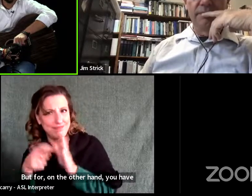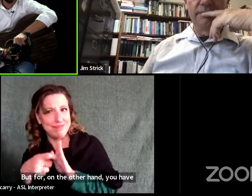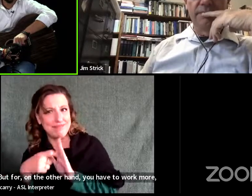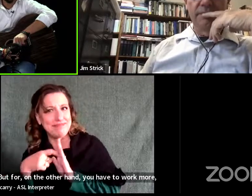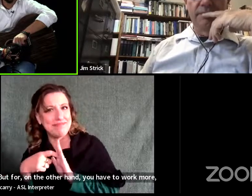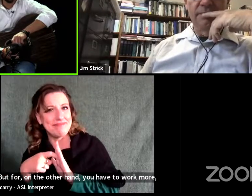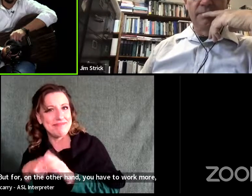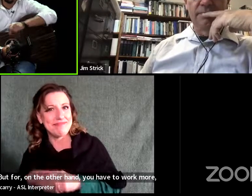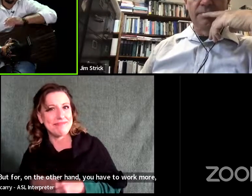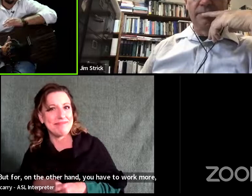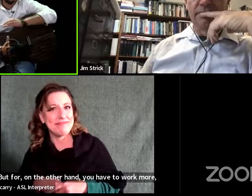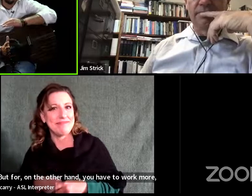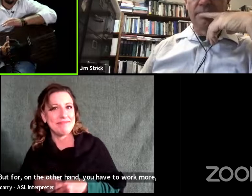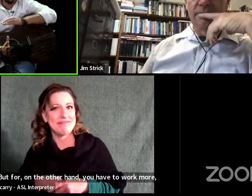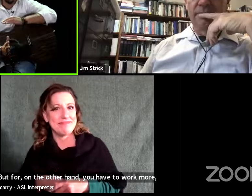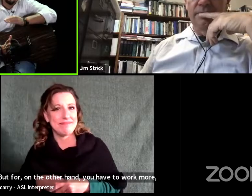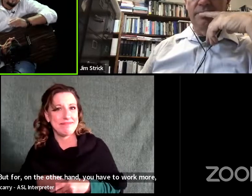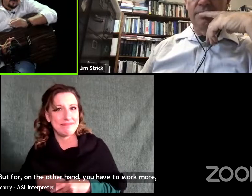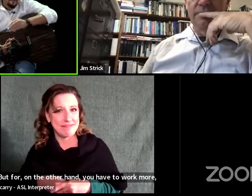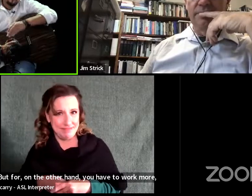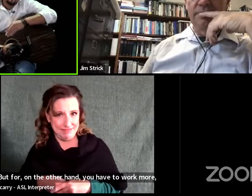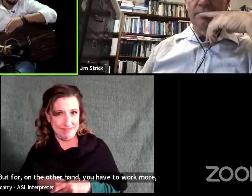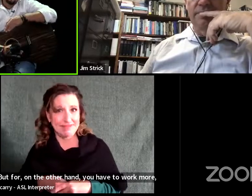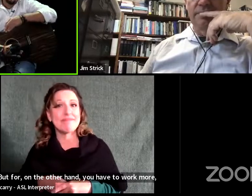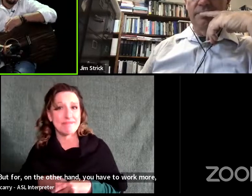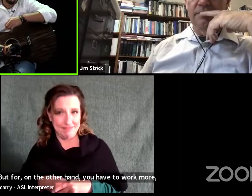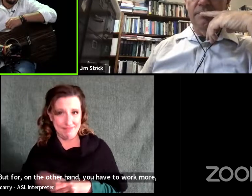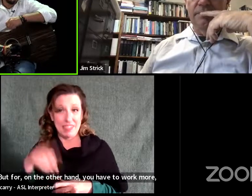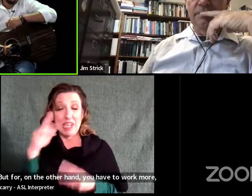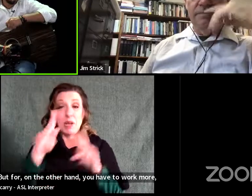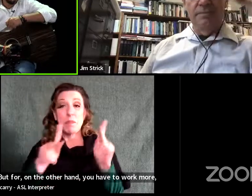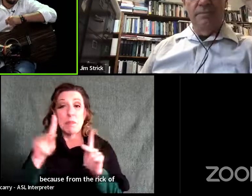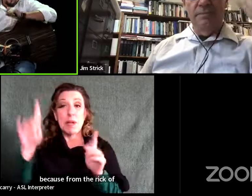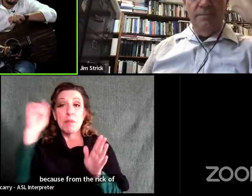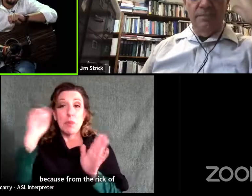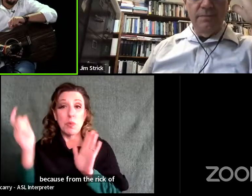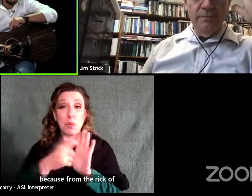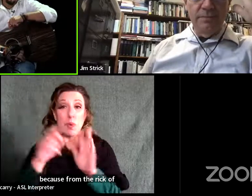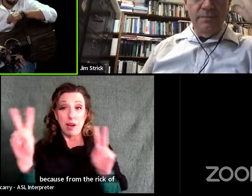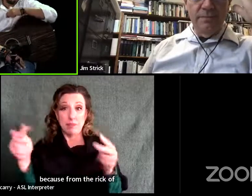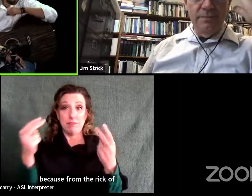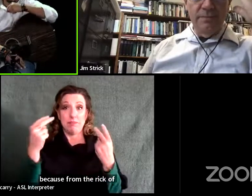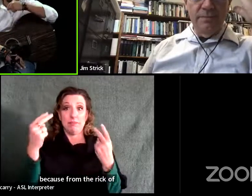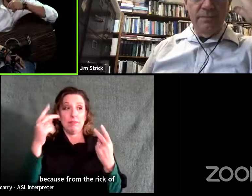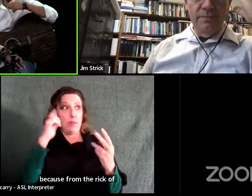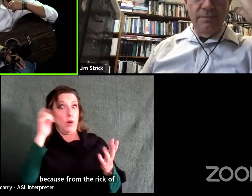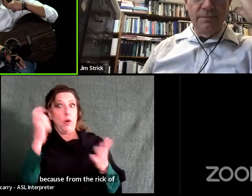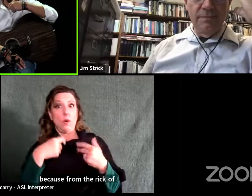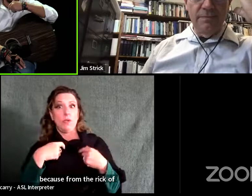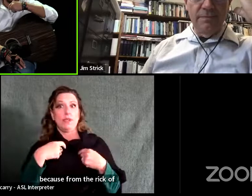from the recognition, from that moment,